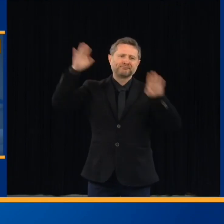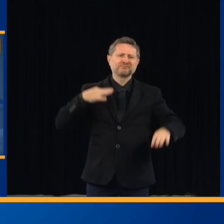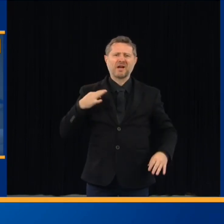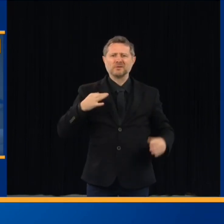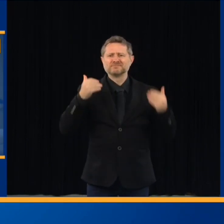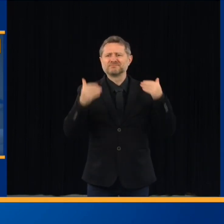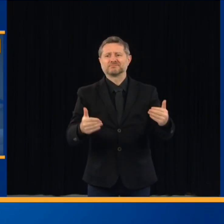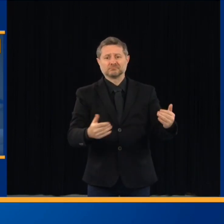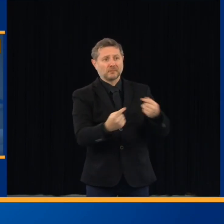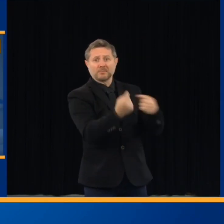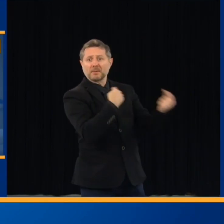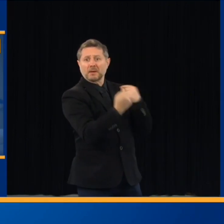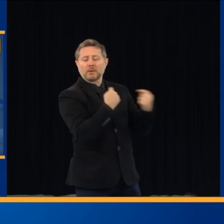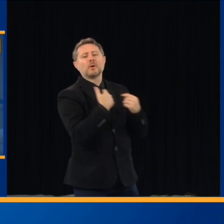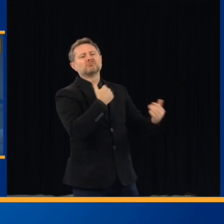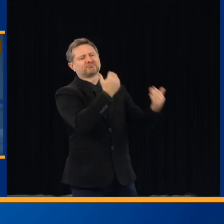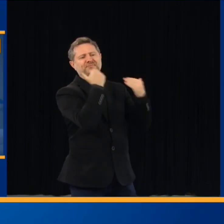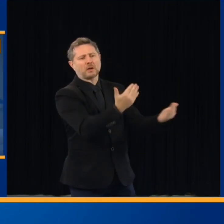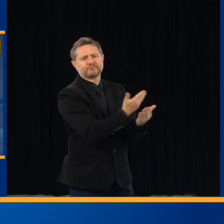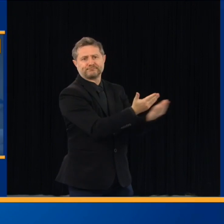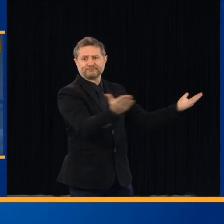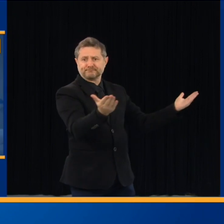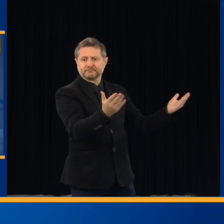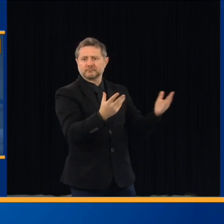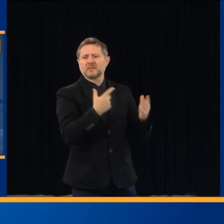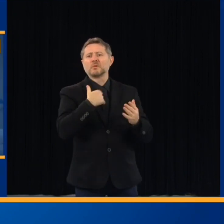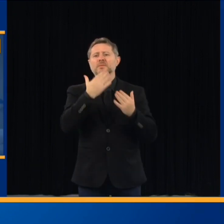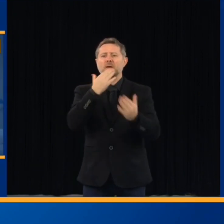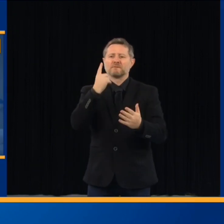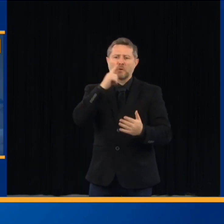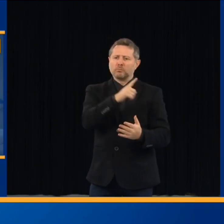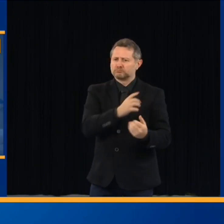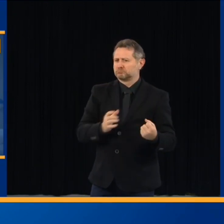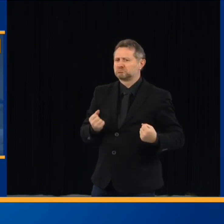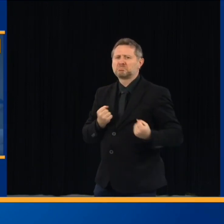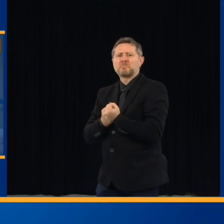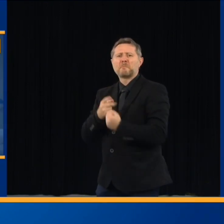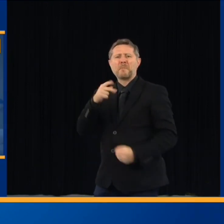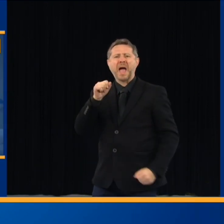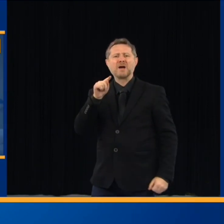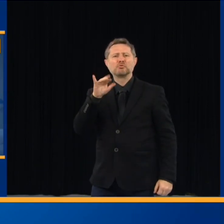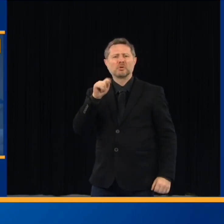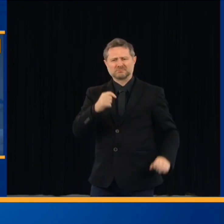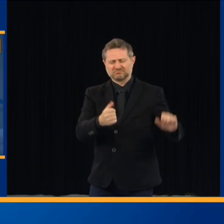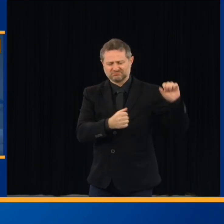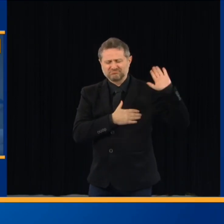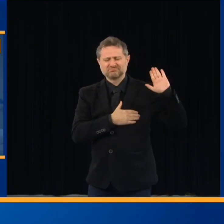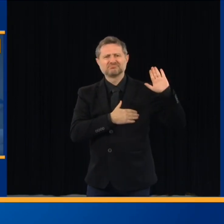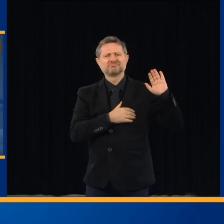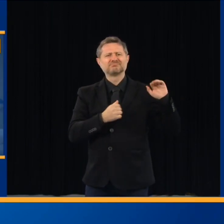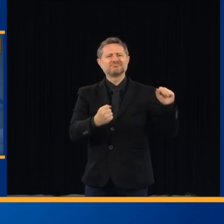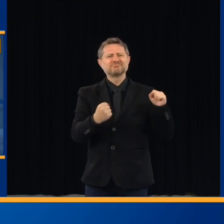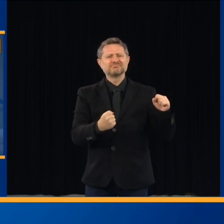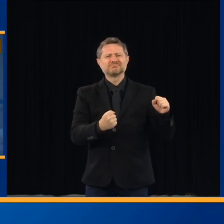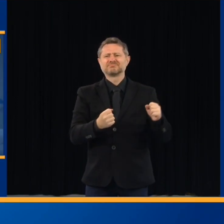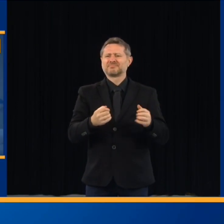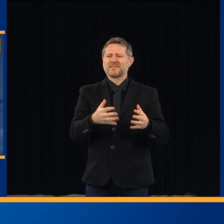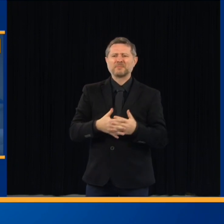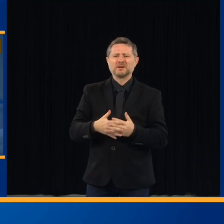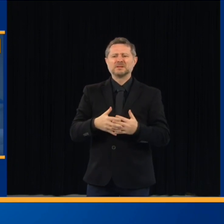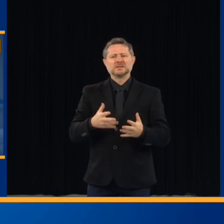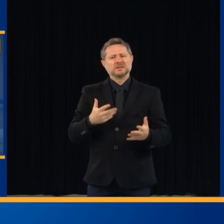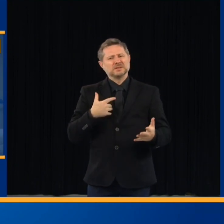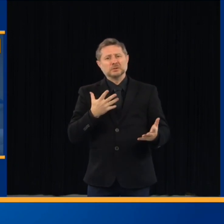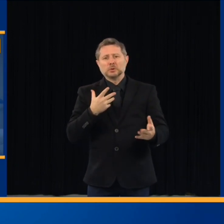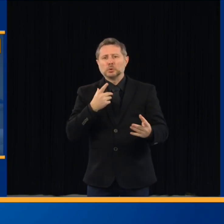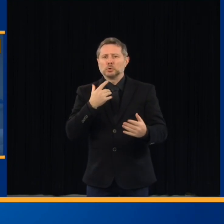them. I thank their patriotism. I thank their dedication and passion to their